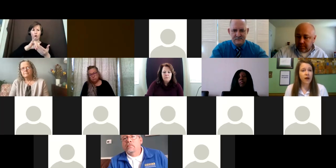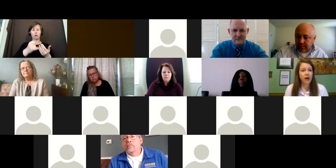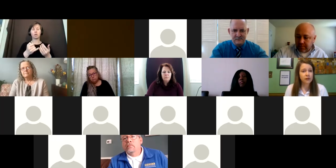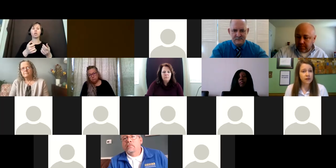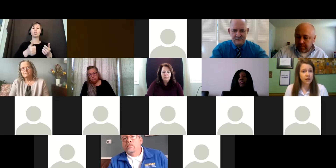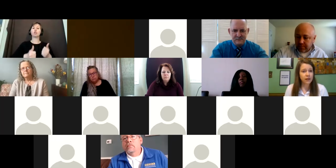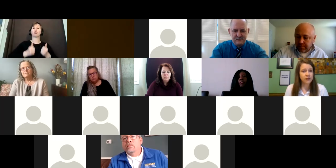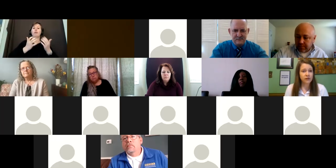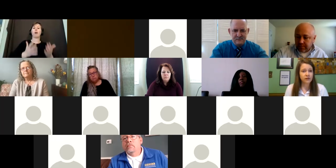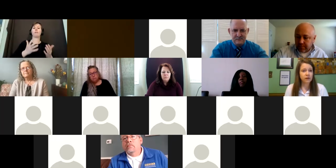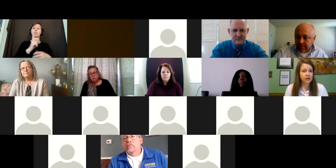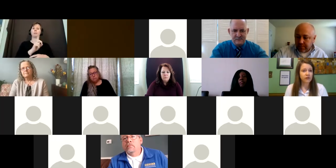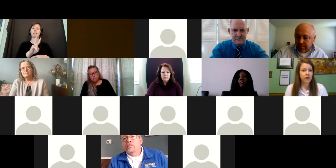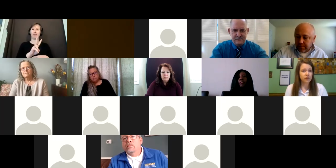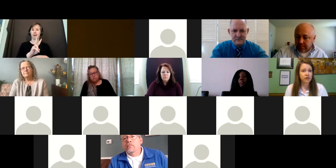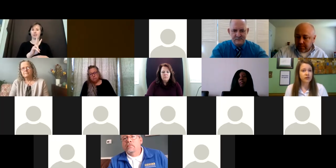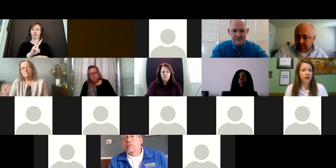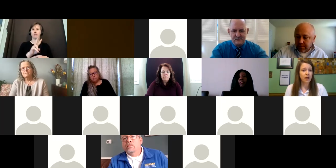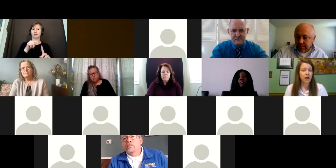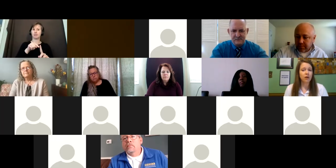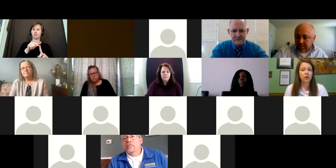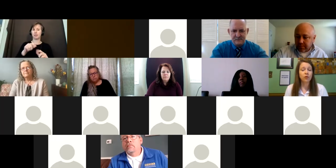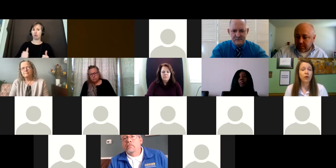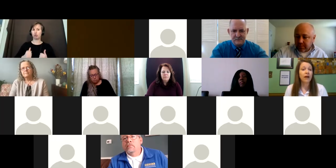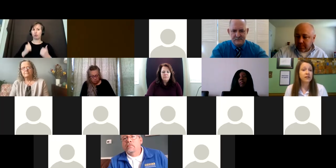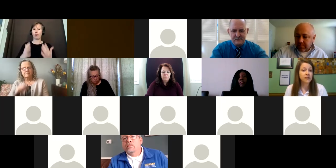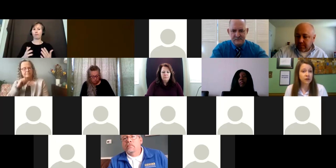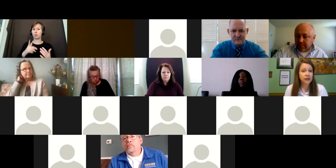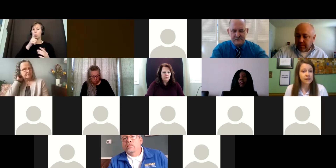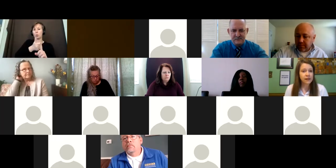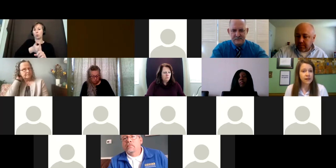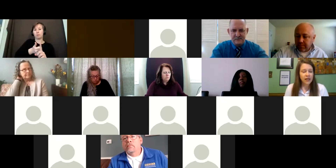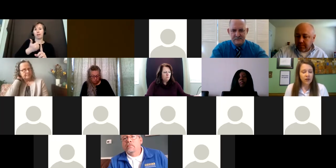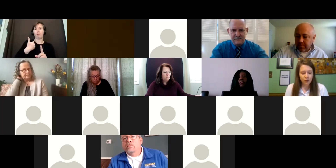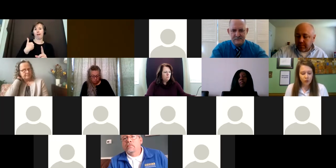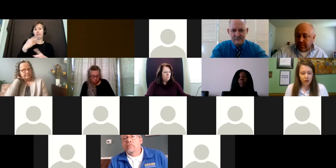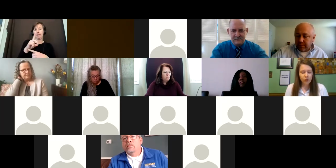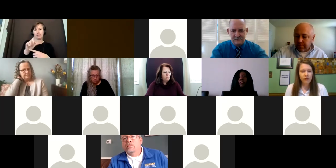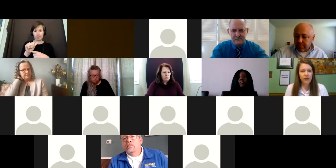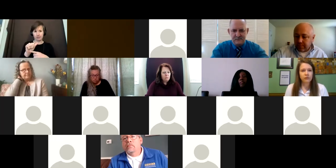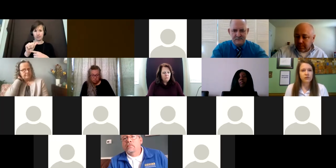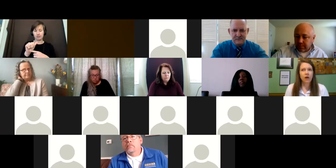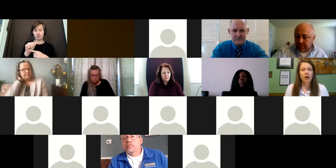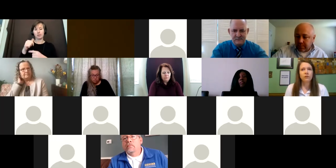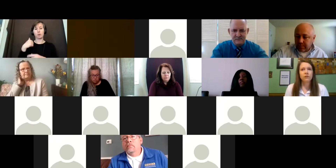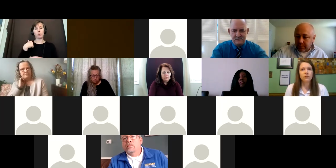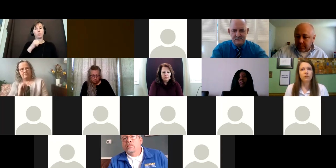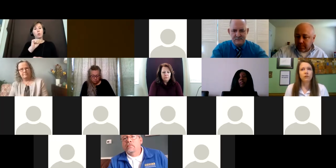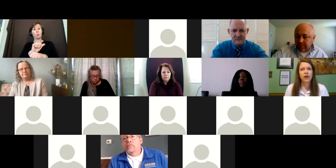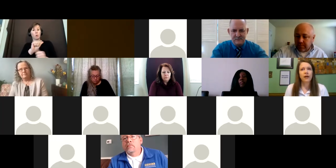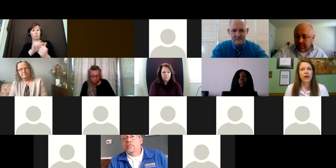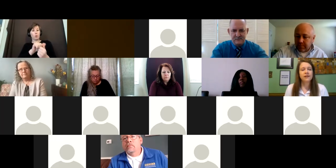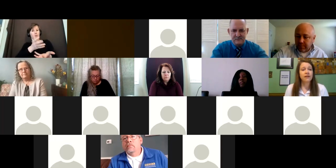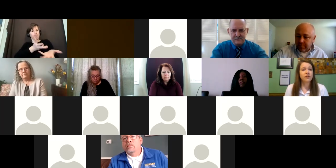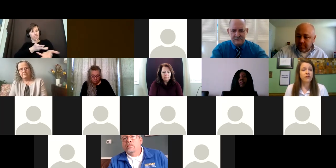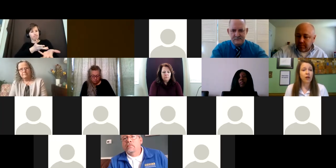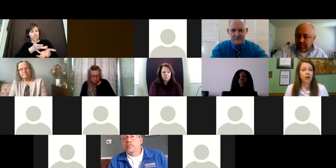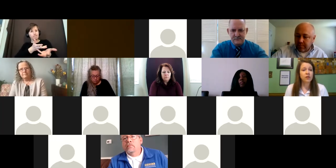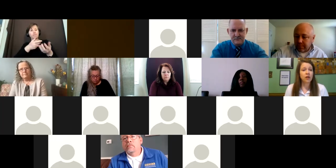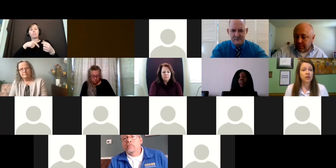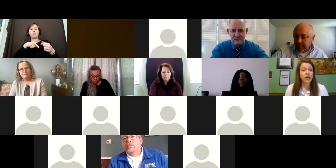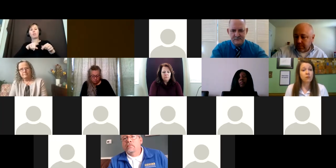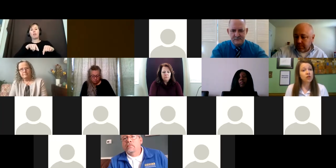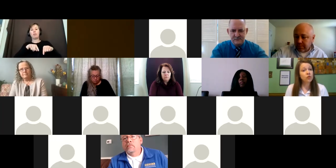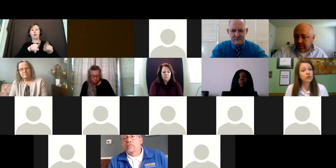domestic violence, and specifically survivors who have disabilities. We've been working with them as they've